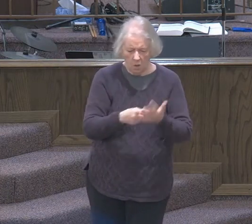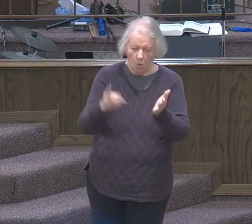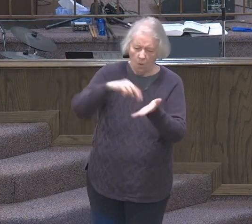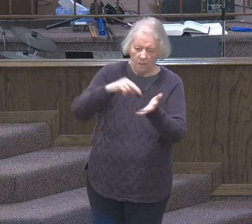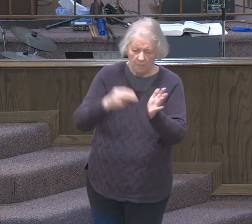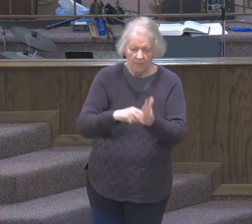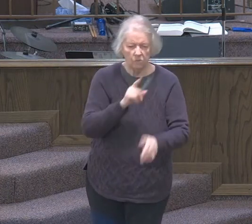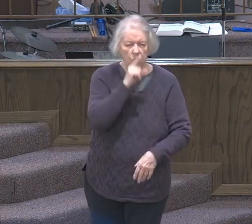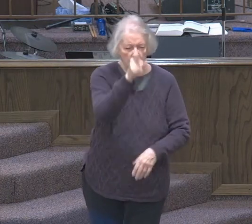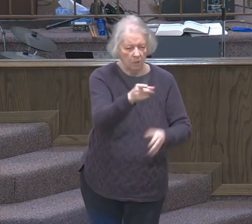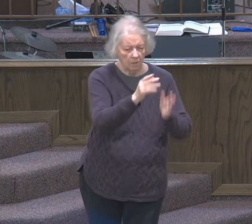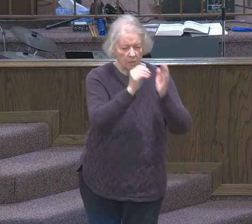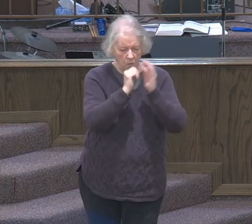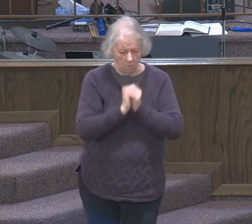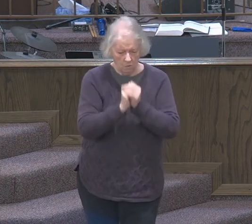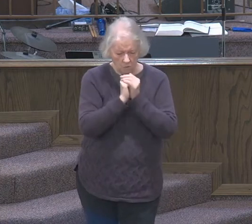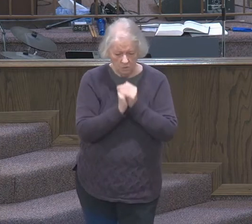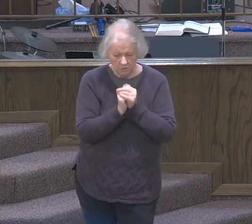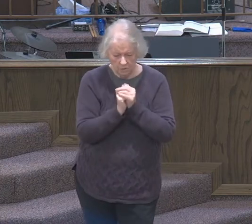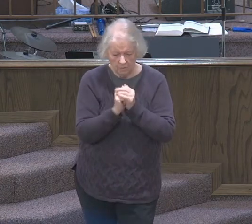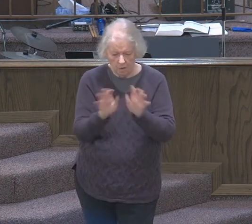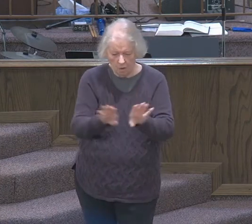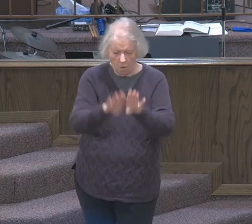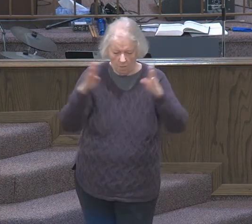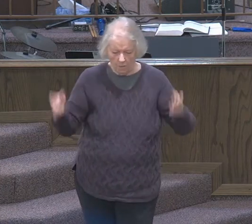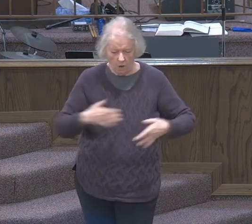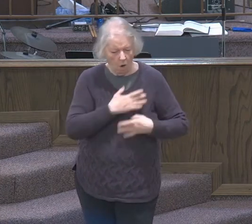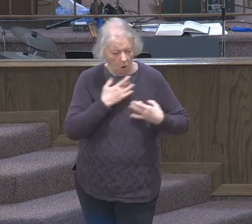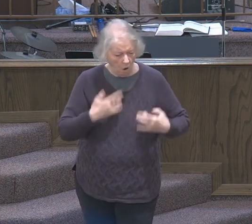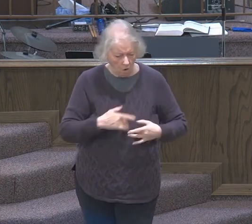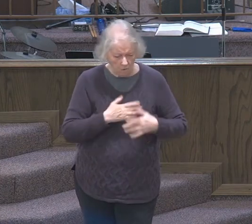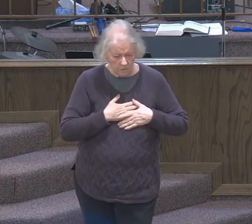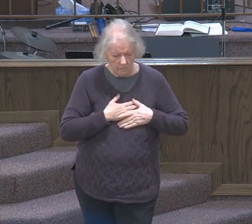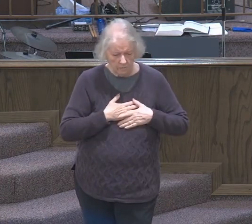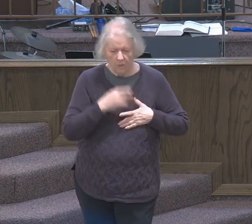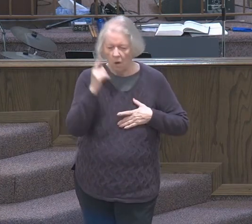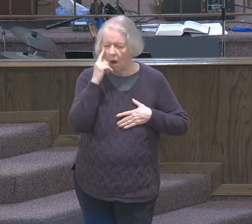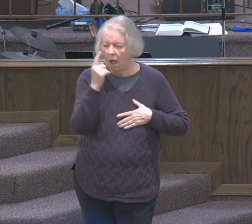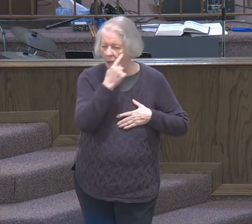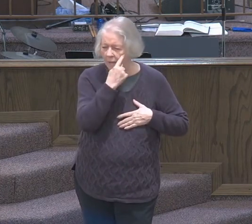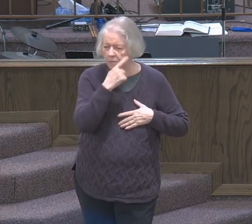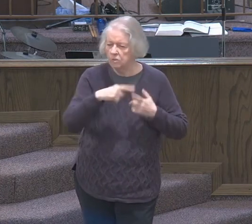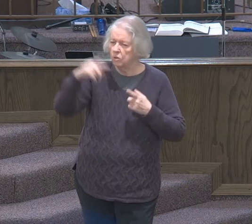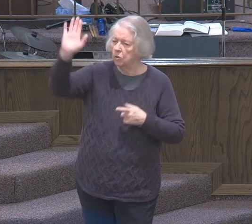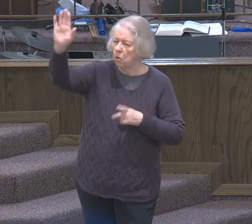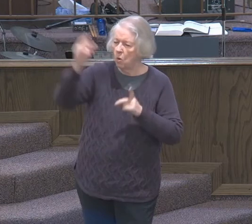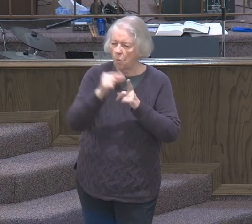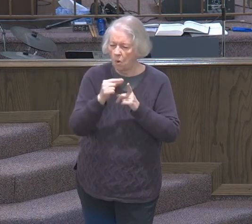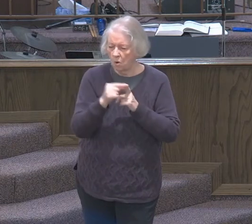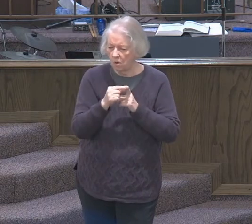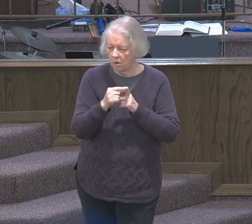as you open our eyes and open our ears and open our hearts to your word today. In Jesus'